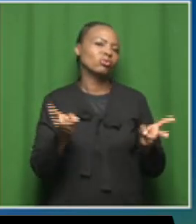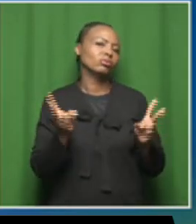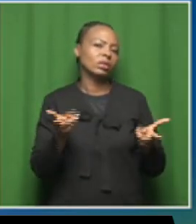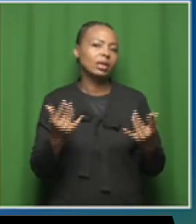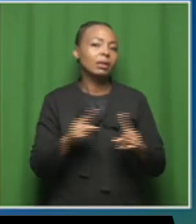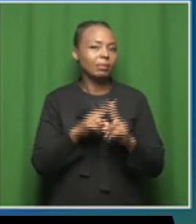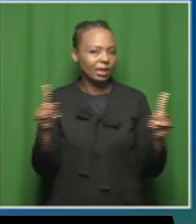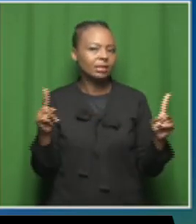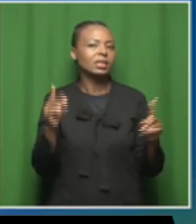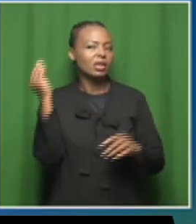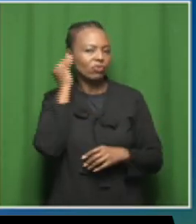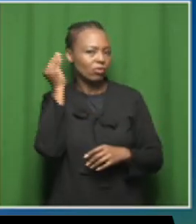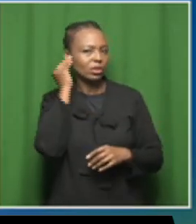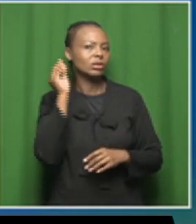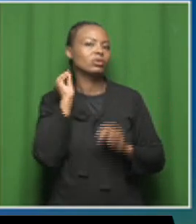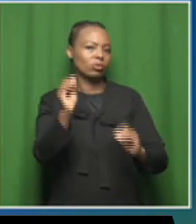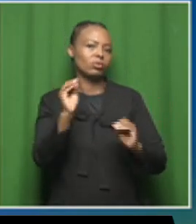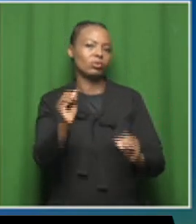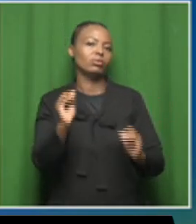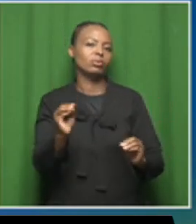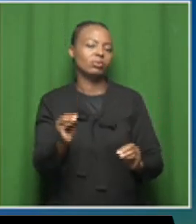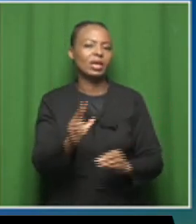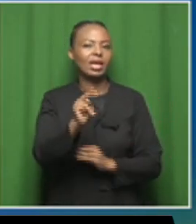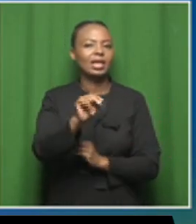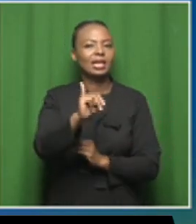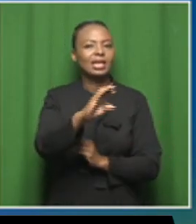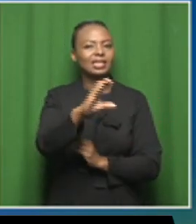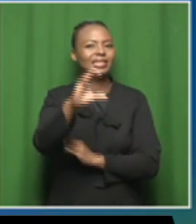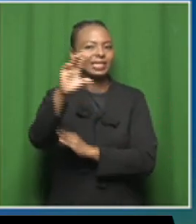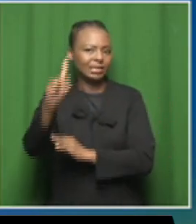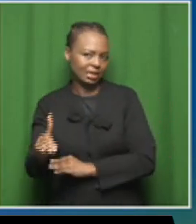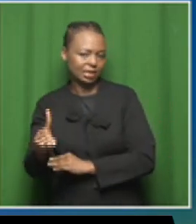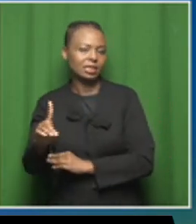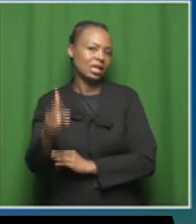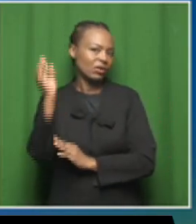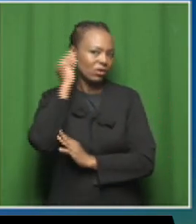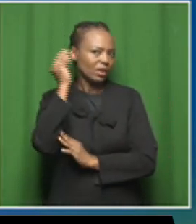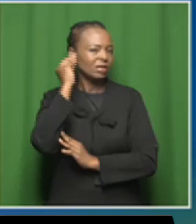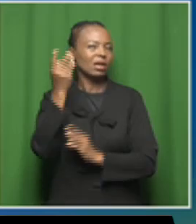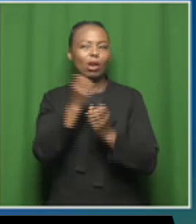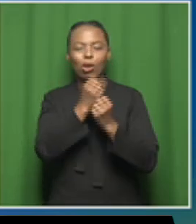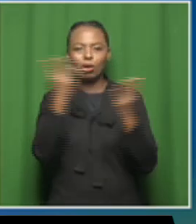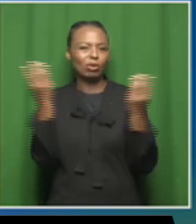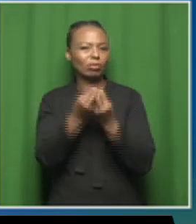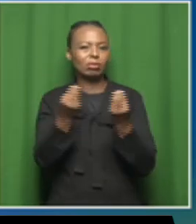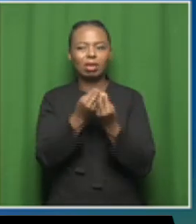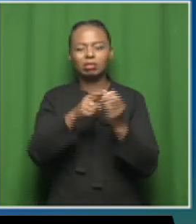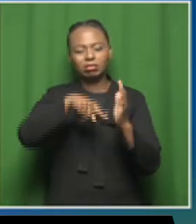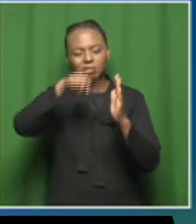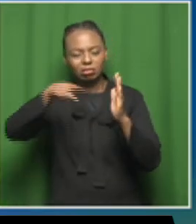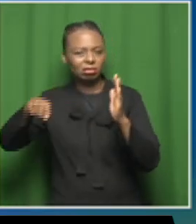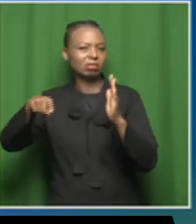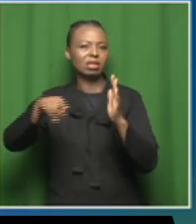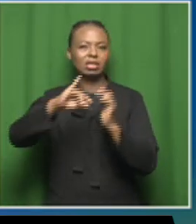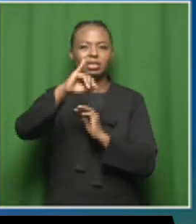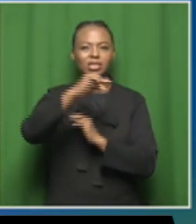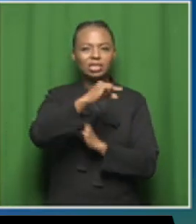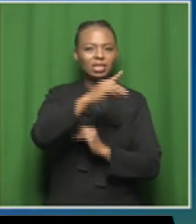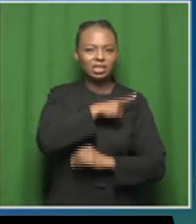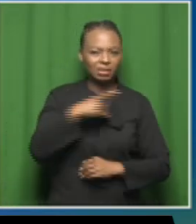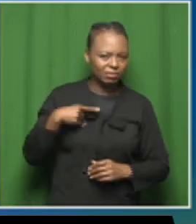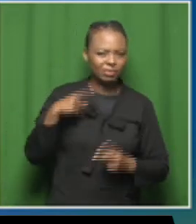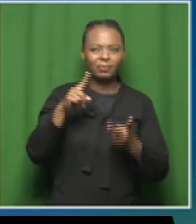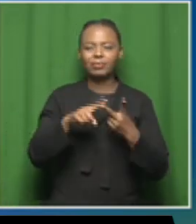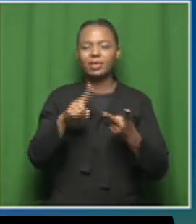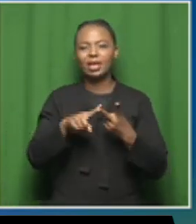information. NICD in South Africa has an extremely robust surveillance system, which involves GPs and hospitals and